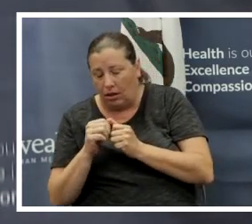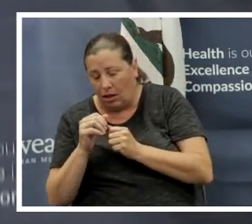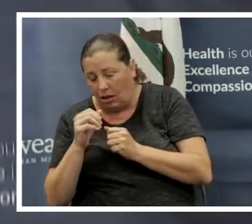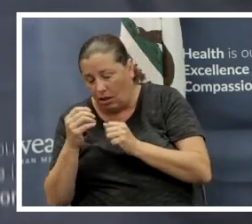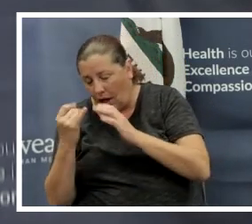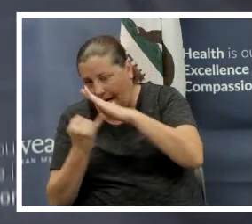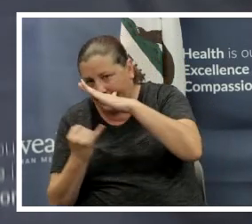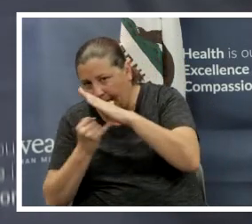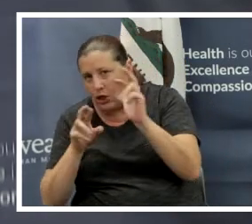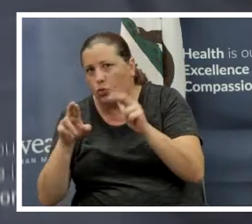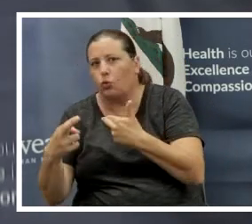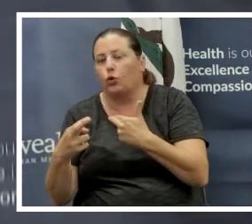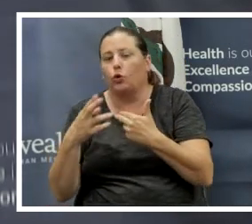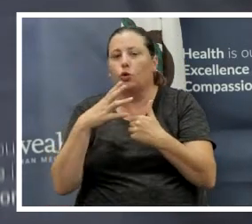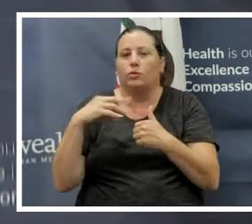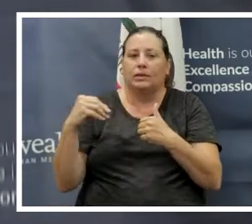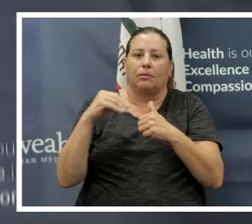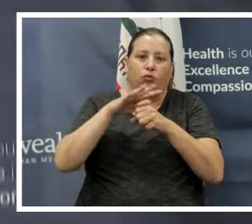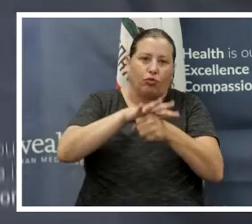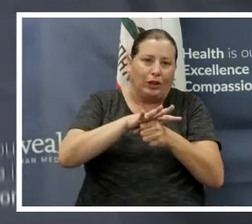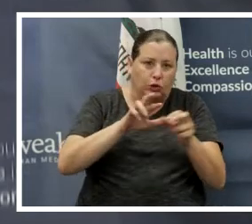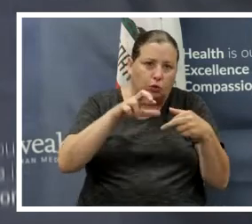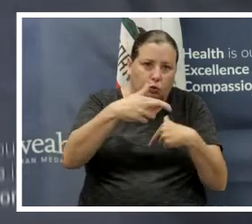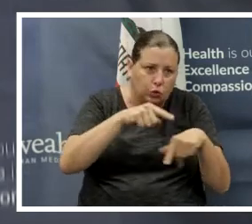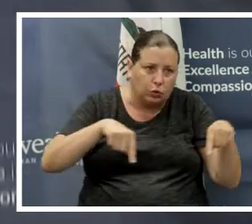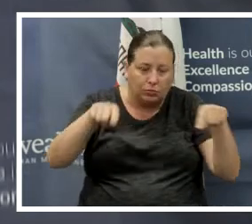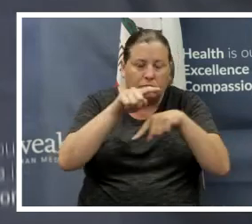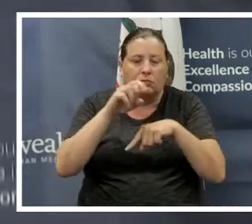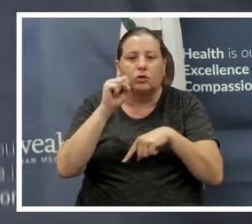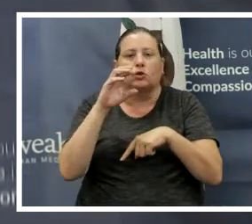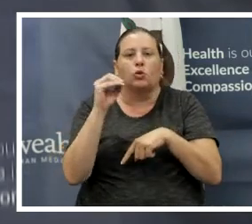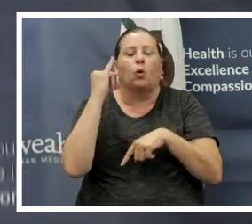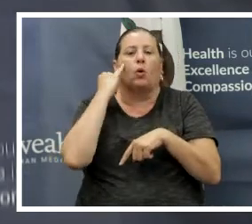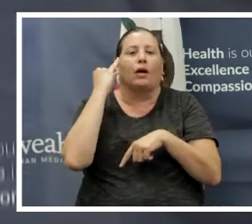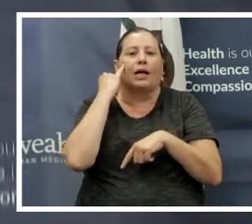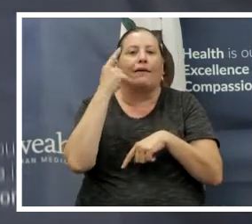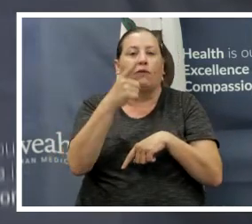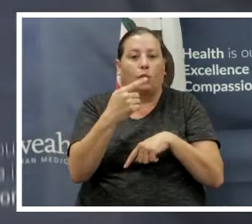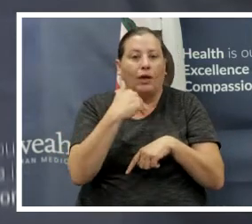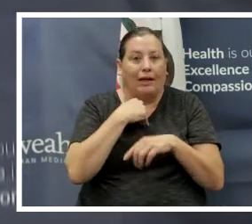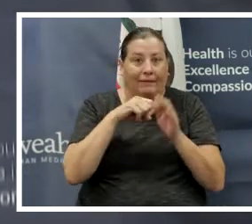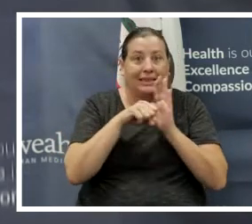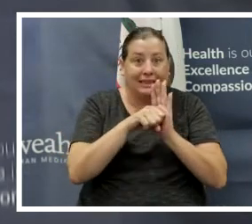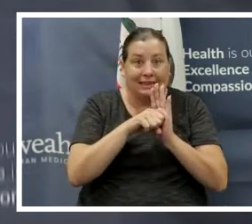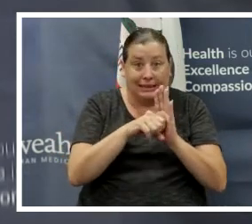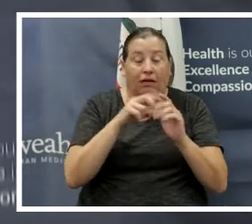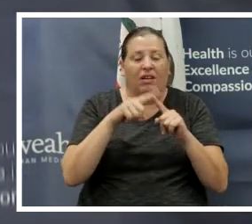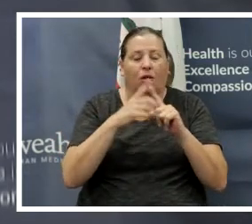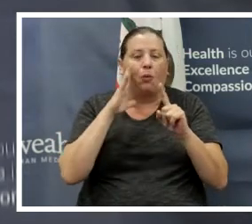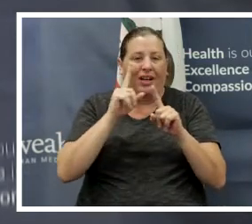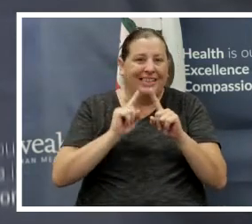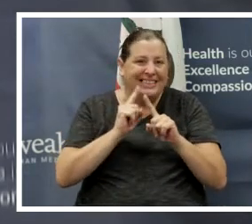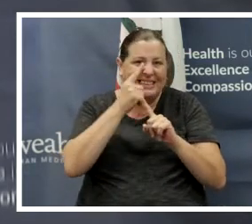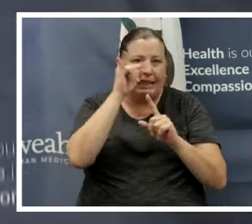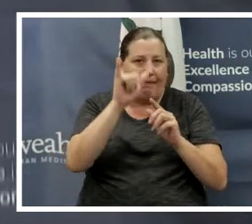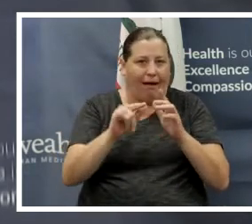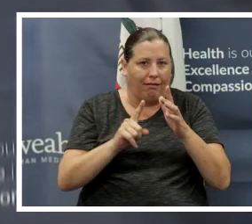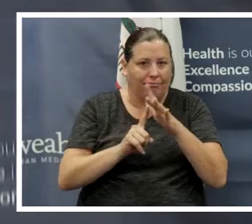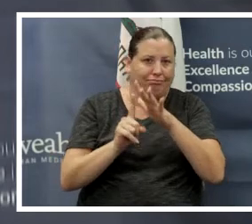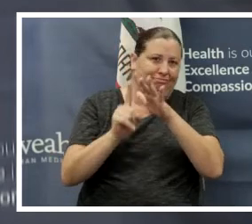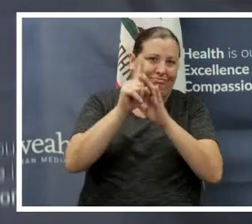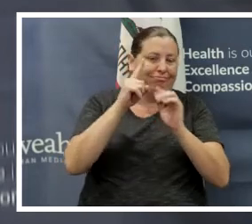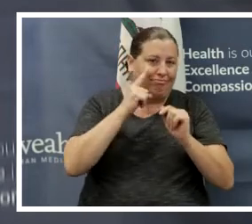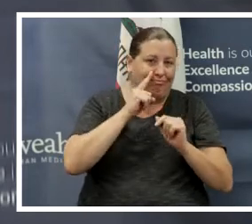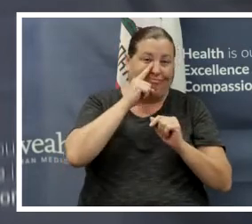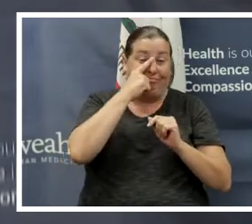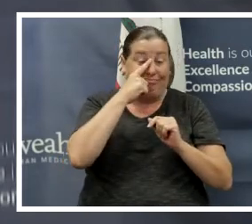there. So if you're symptomatic, we'll do the nasal pharyngeal swab, which is the deeper swab, and we'll run it